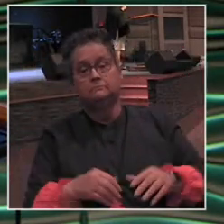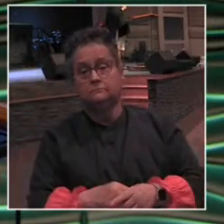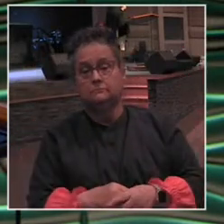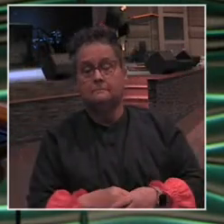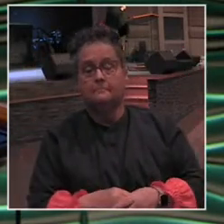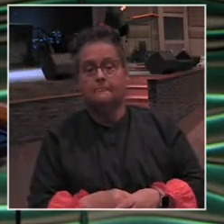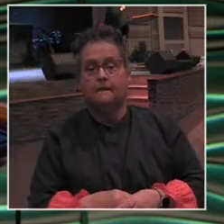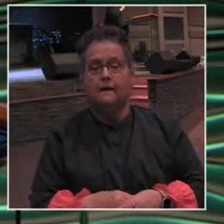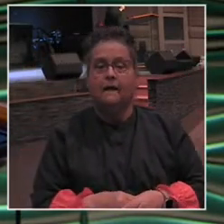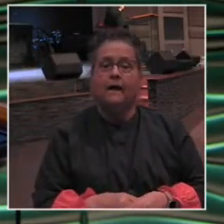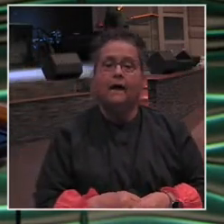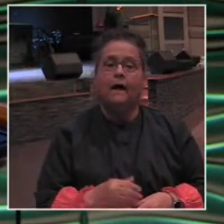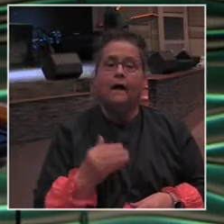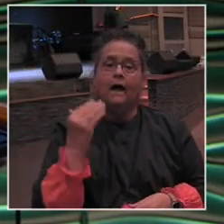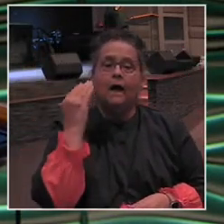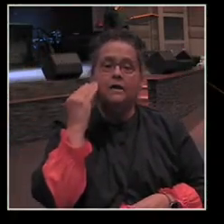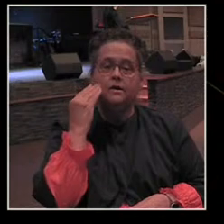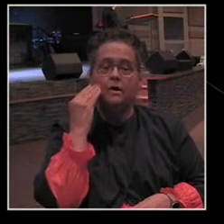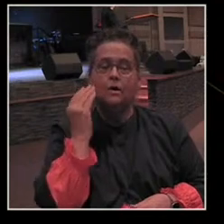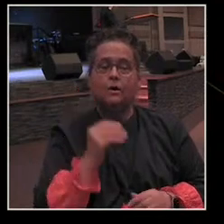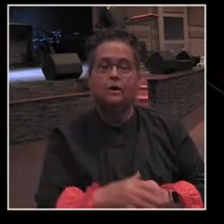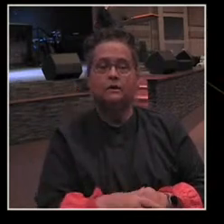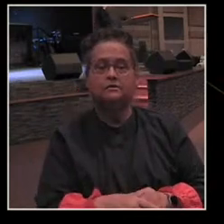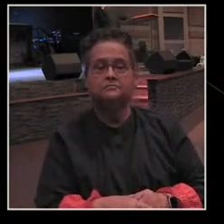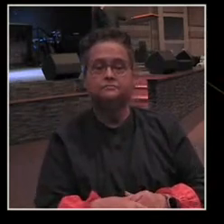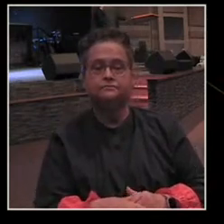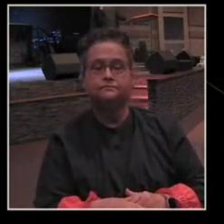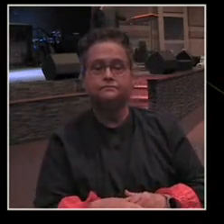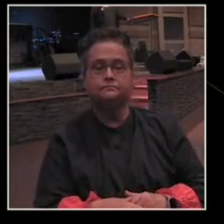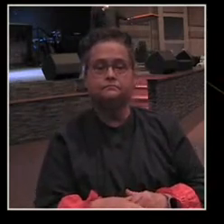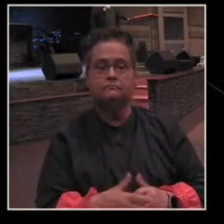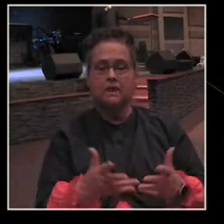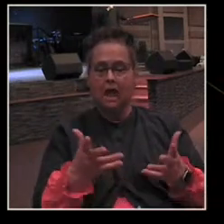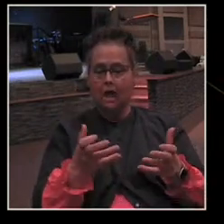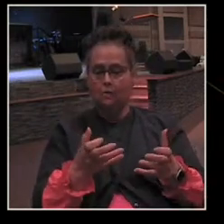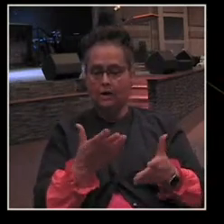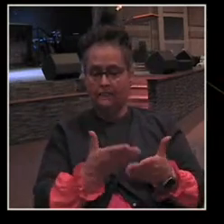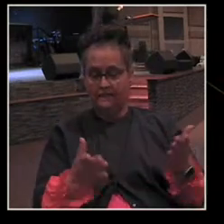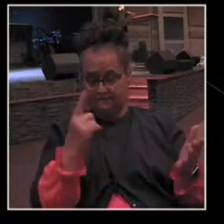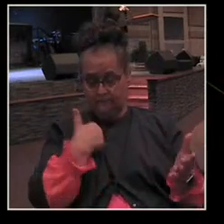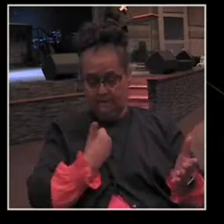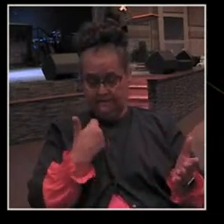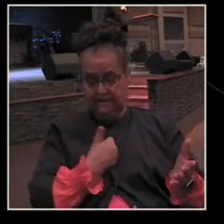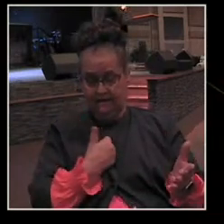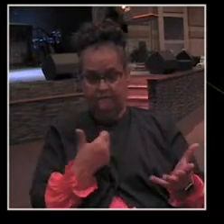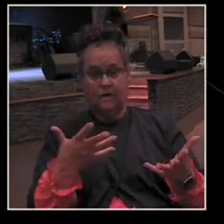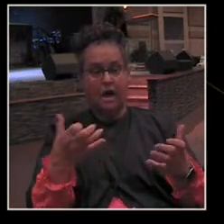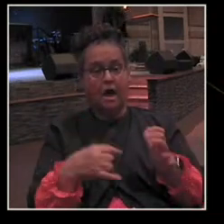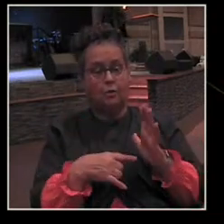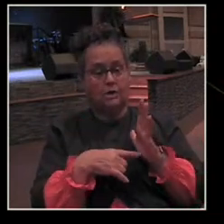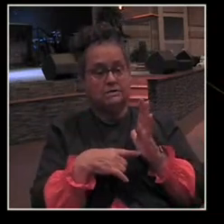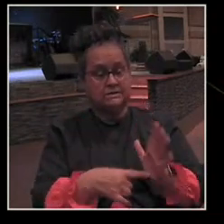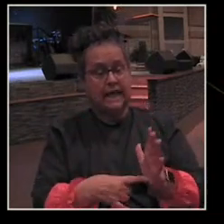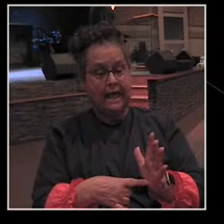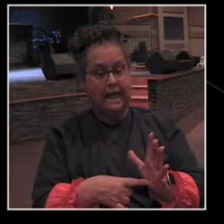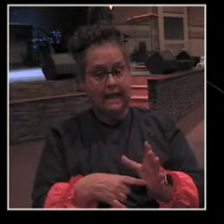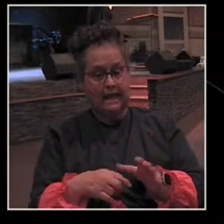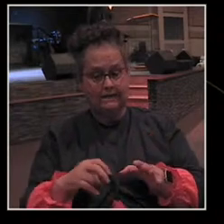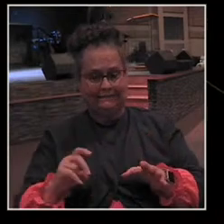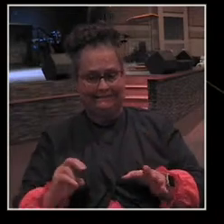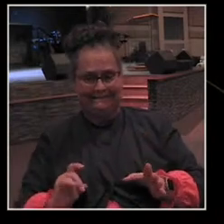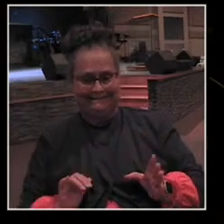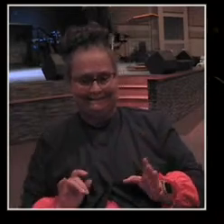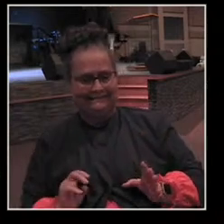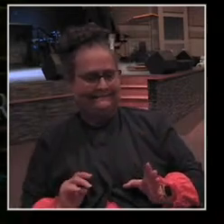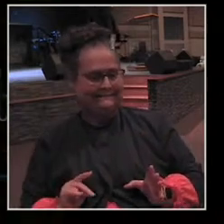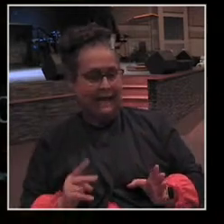I know where some of you are at. See, I wanted things for my own too. I wanted to stay on the ramp of the boat